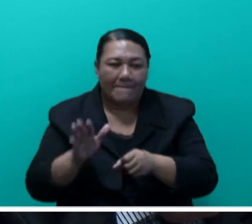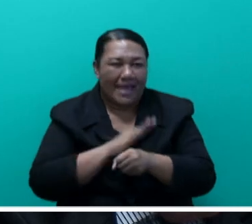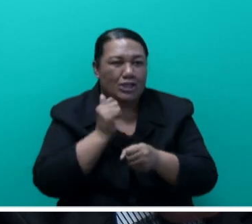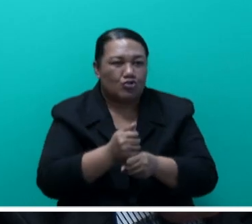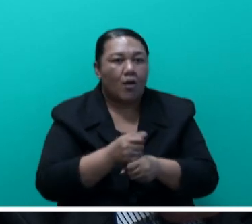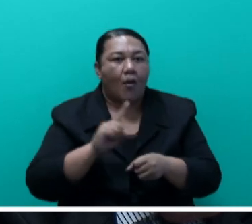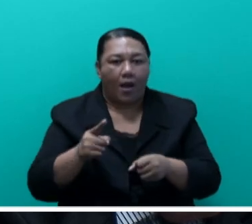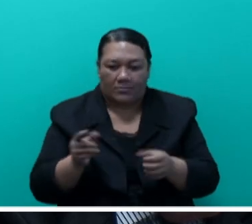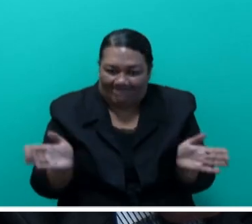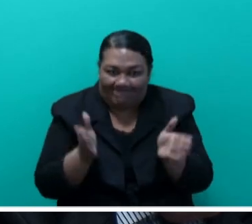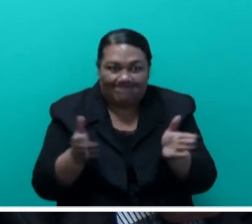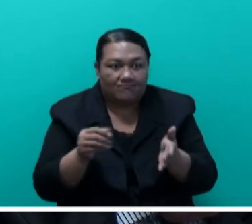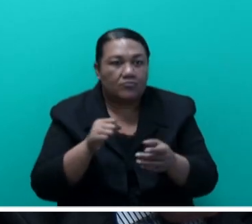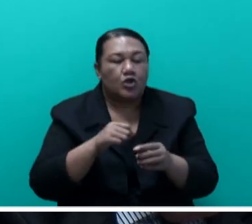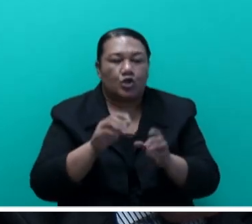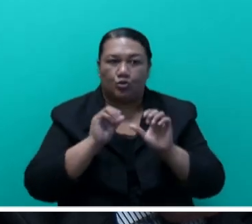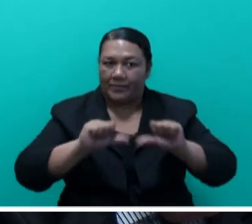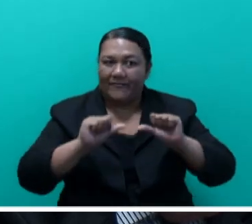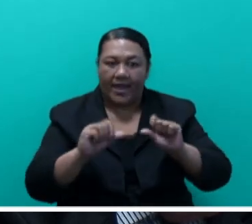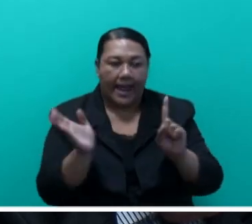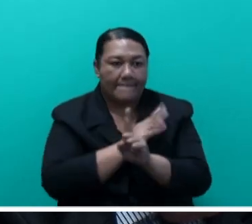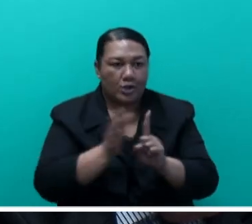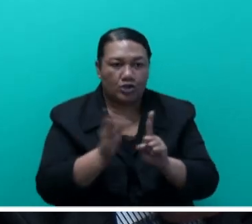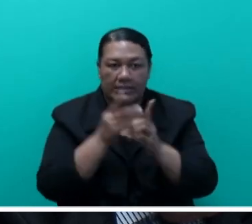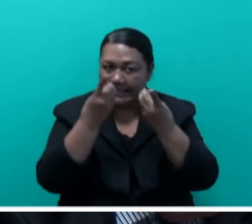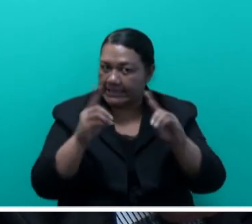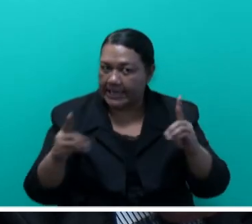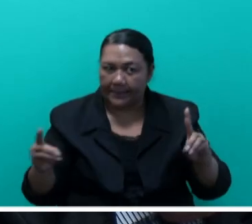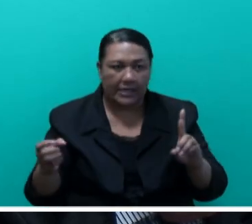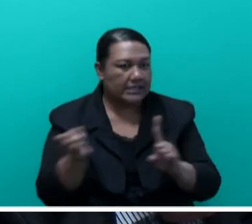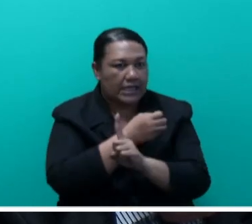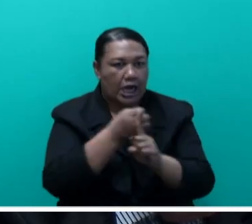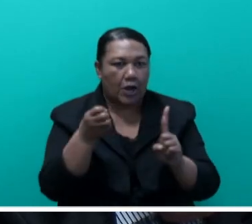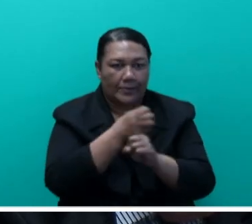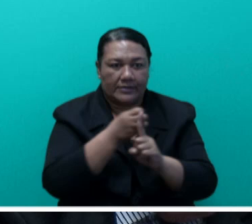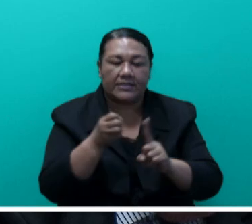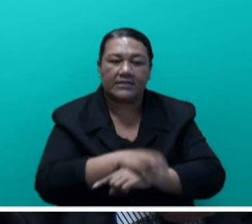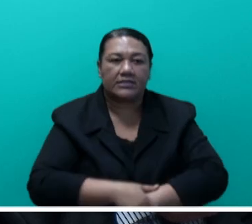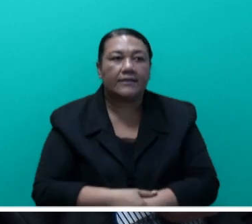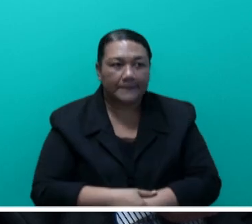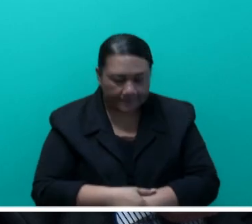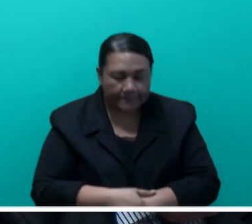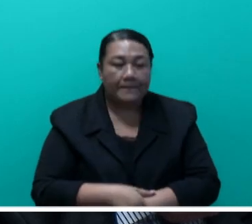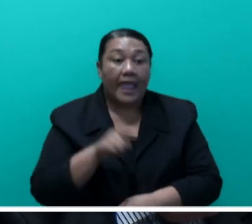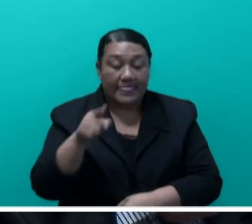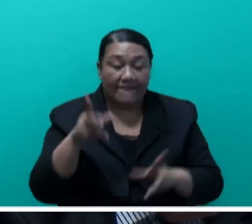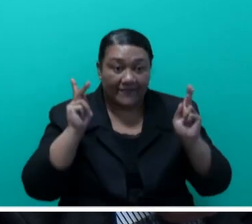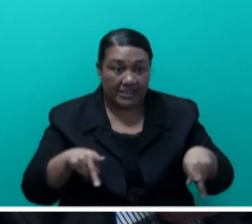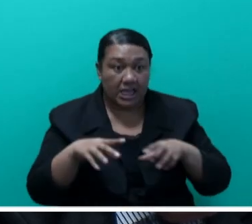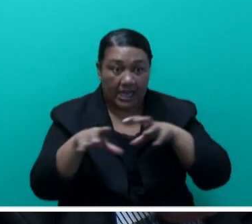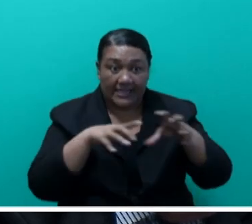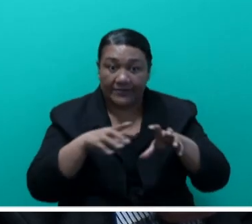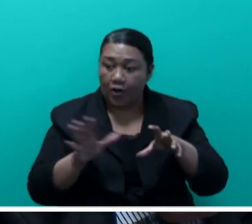prevent abuse, discrimination, and exploitation. On the promotion of physical activity across all